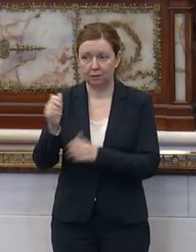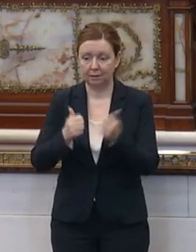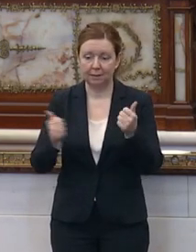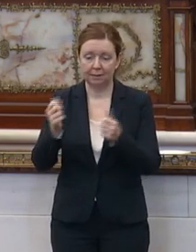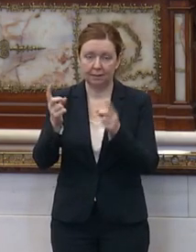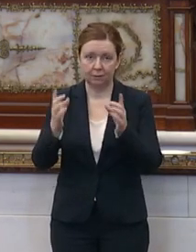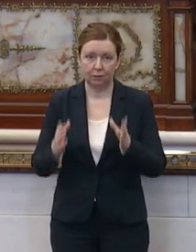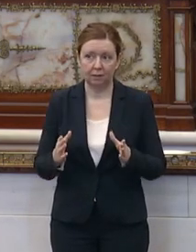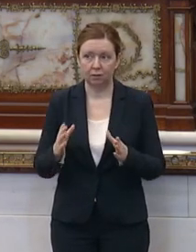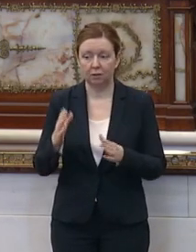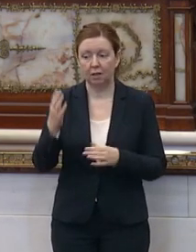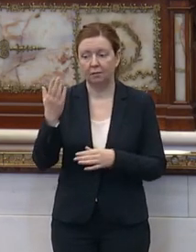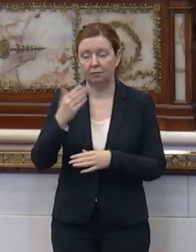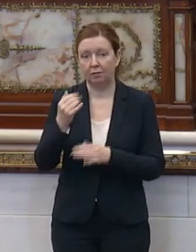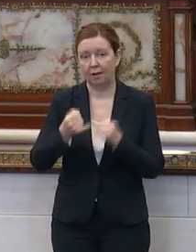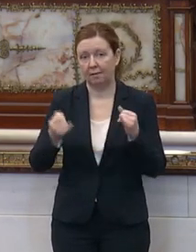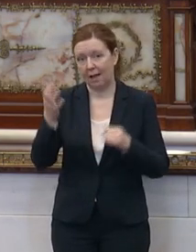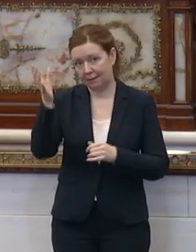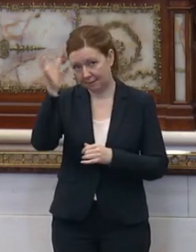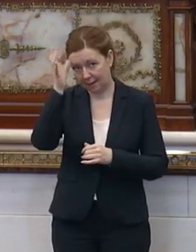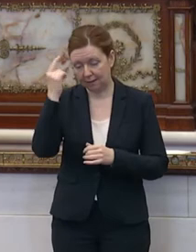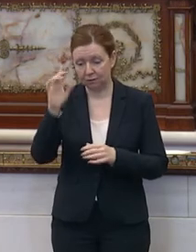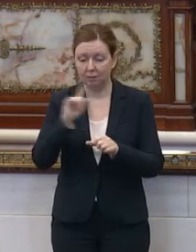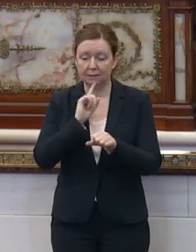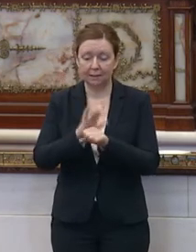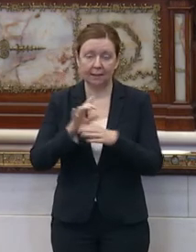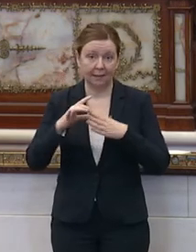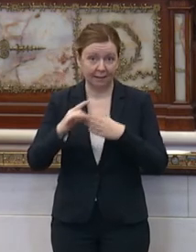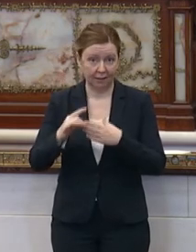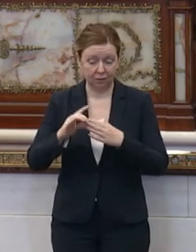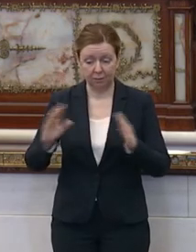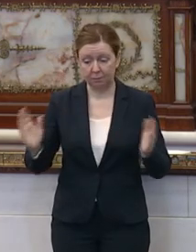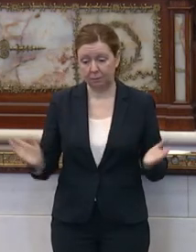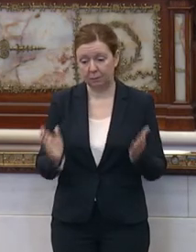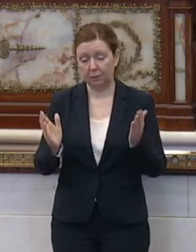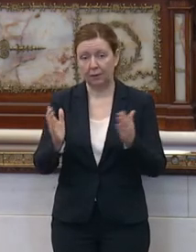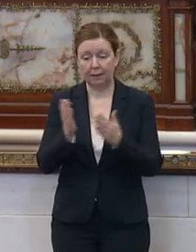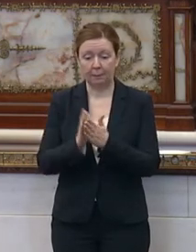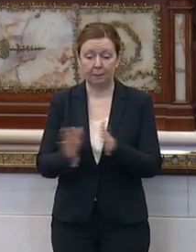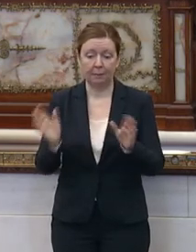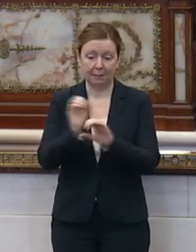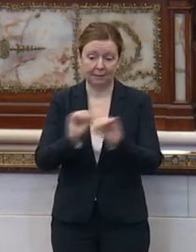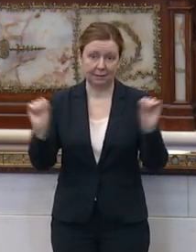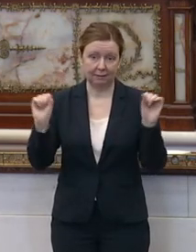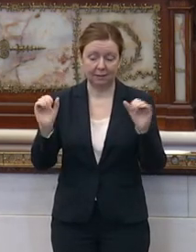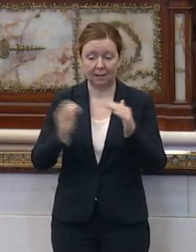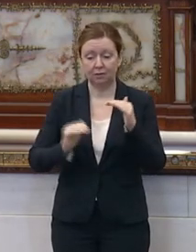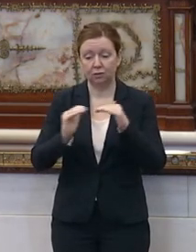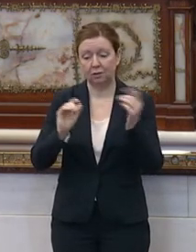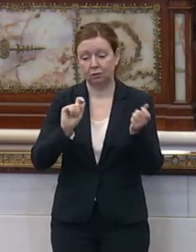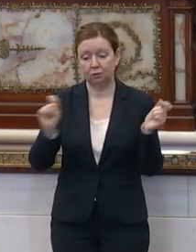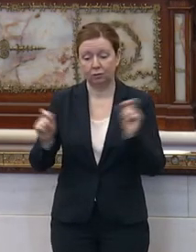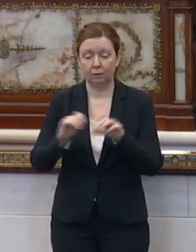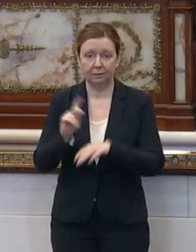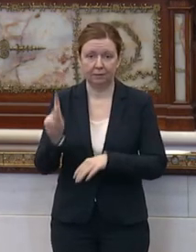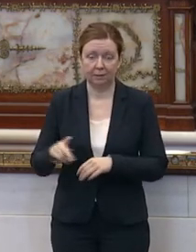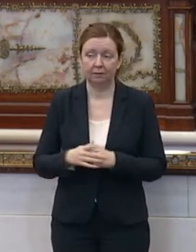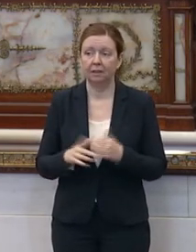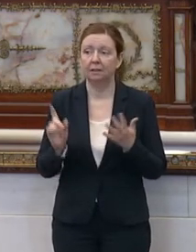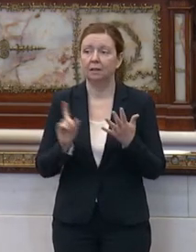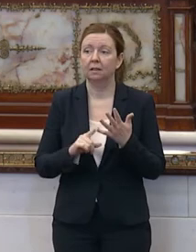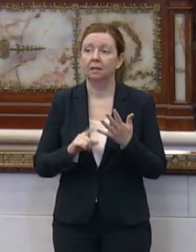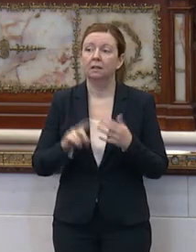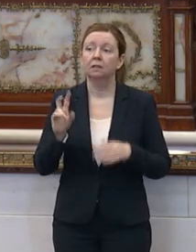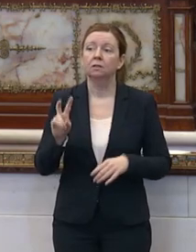Executive Director of Frontline Dads, for his dedicated leadership in promoting public safety and justice reform in Philadelphia.